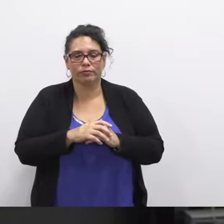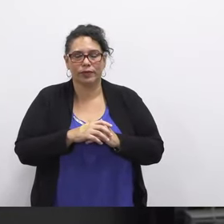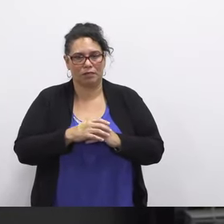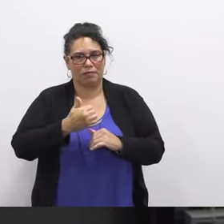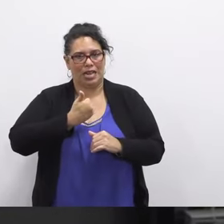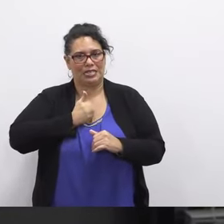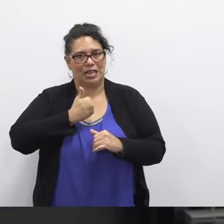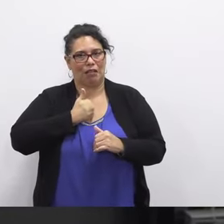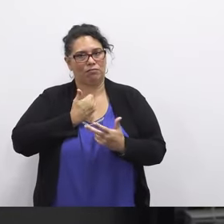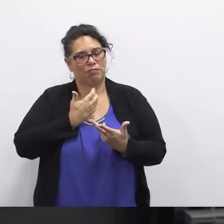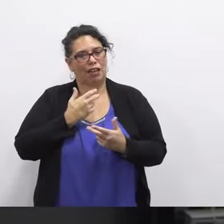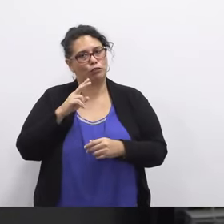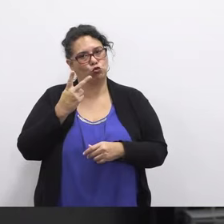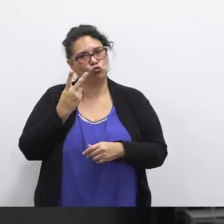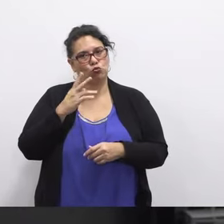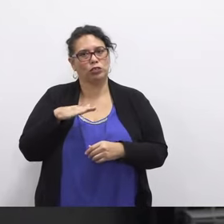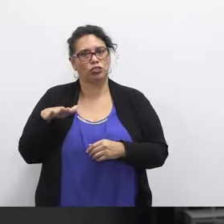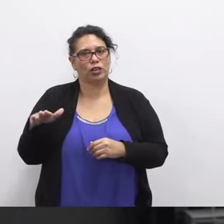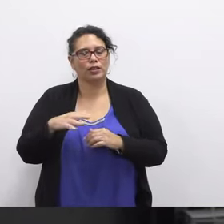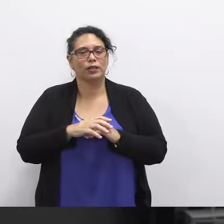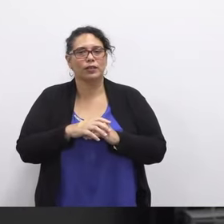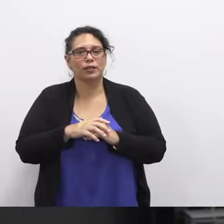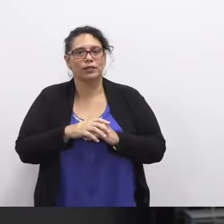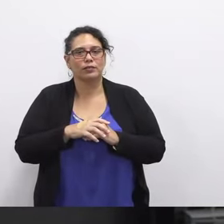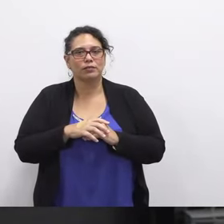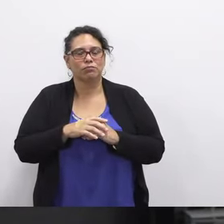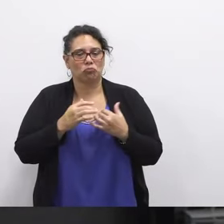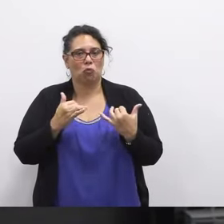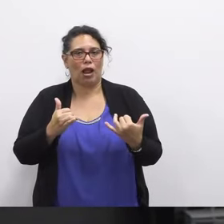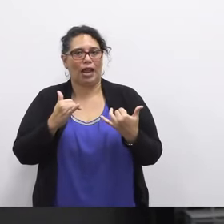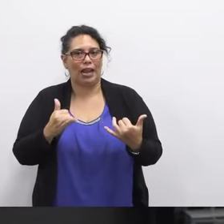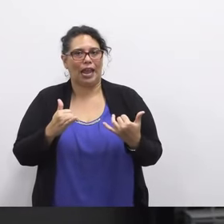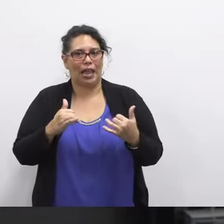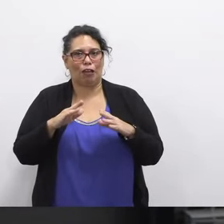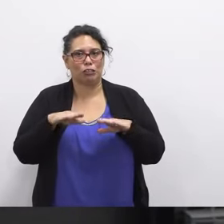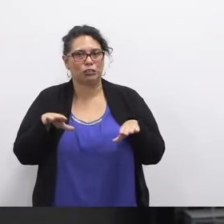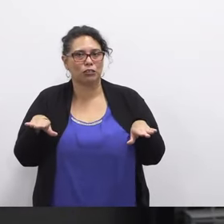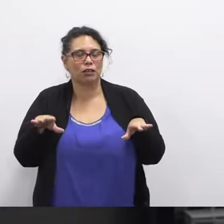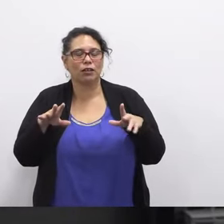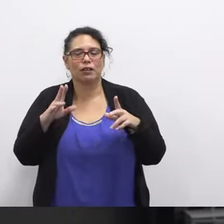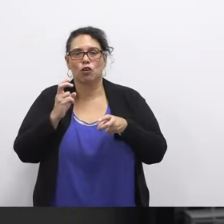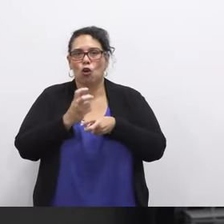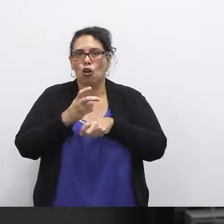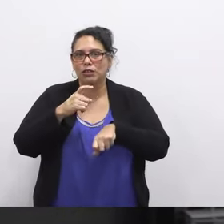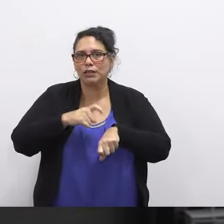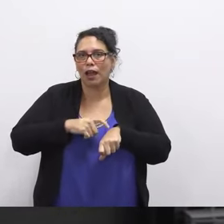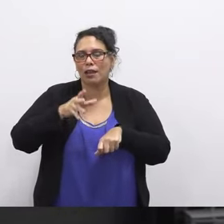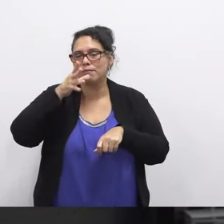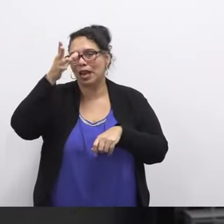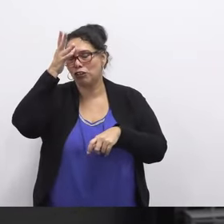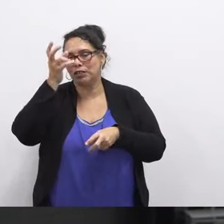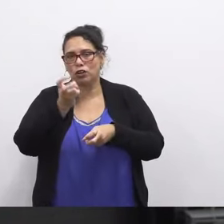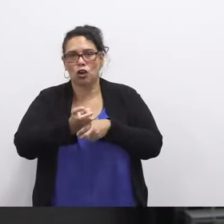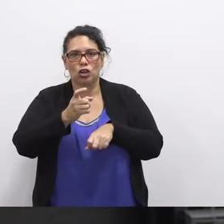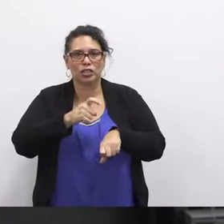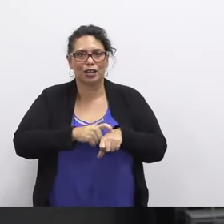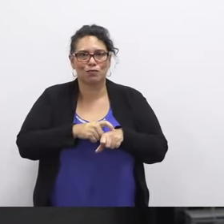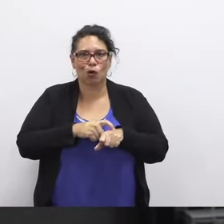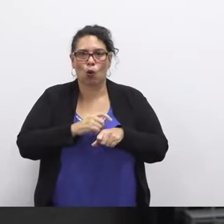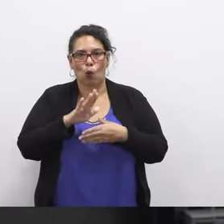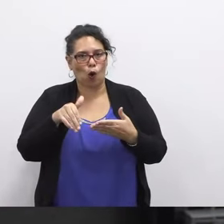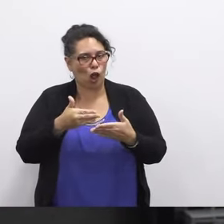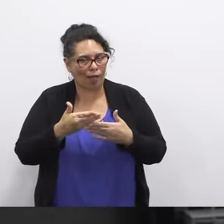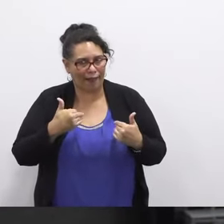a parent of 2, to me, at a time when kids are having a hard time, parents are having a hard time, we're all having a hard